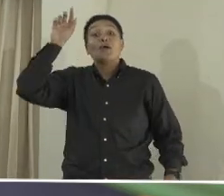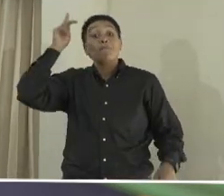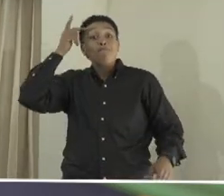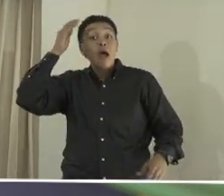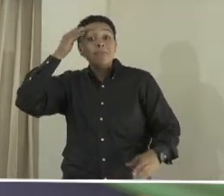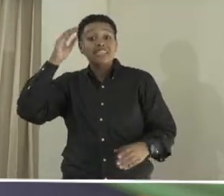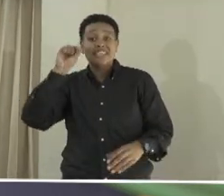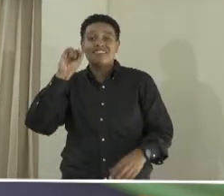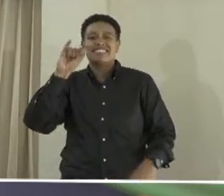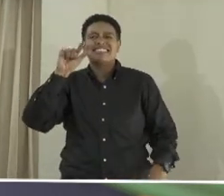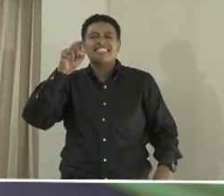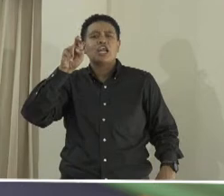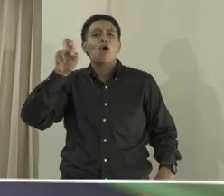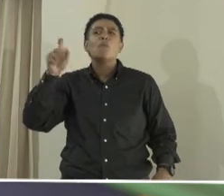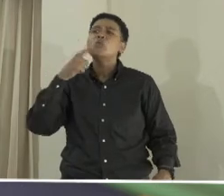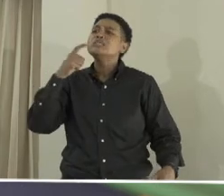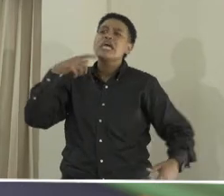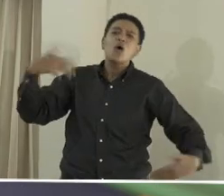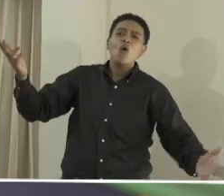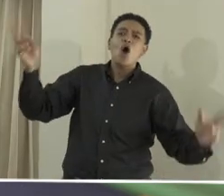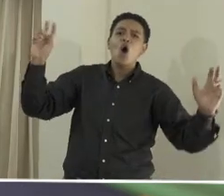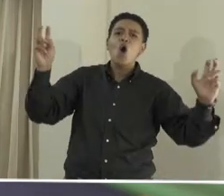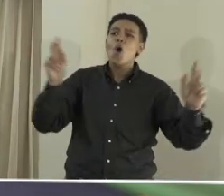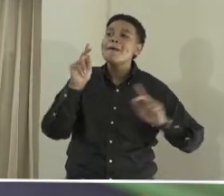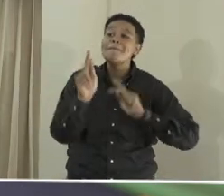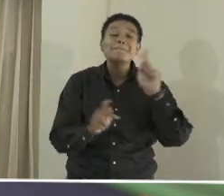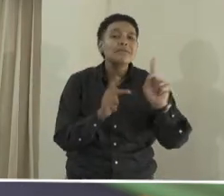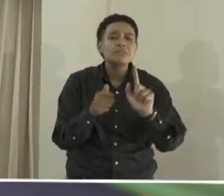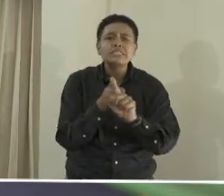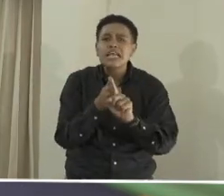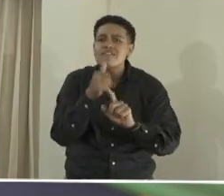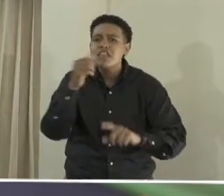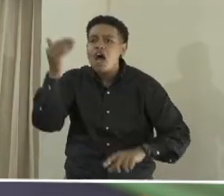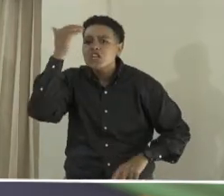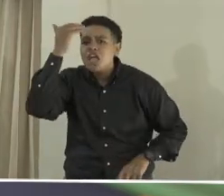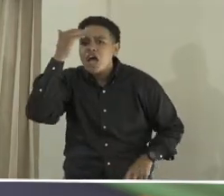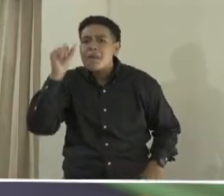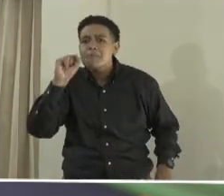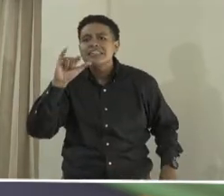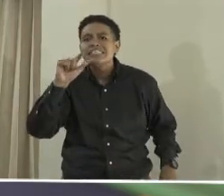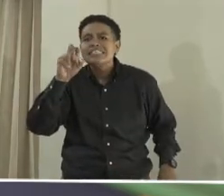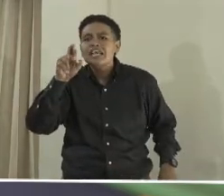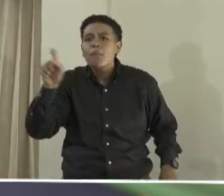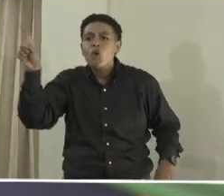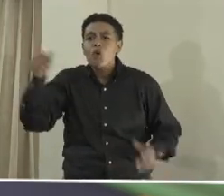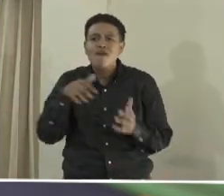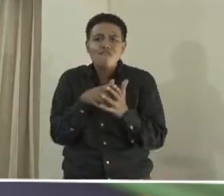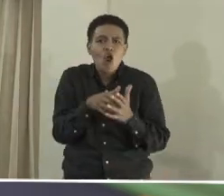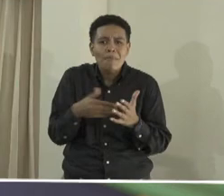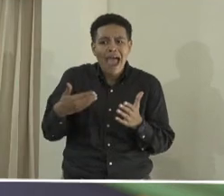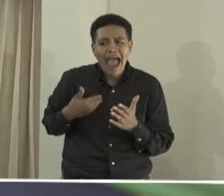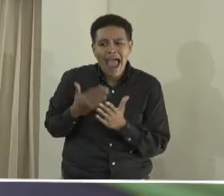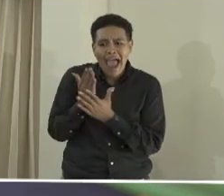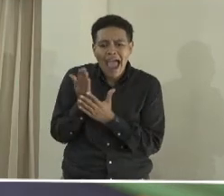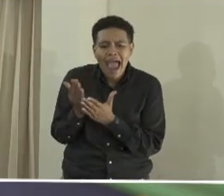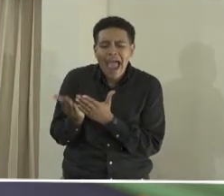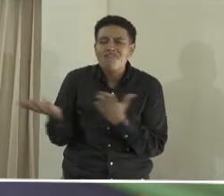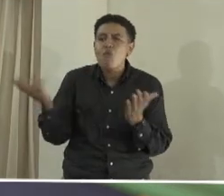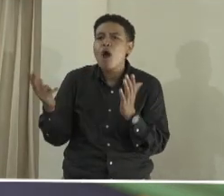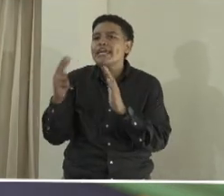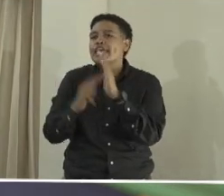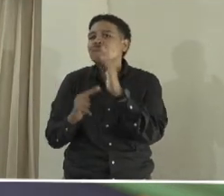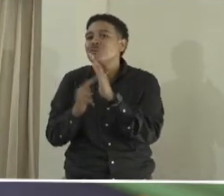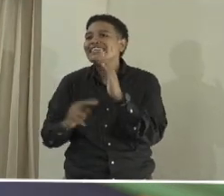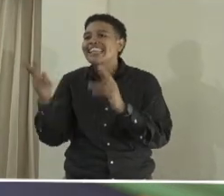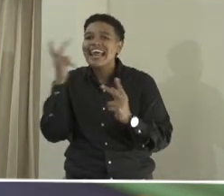Singapore, said, and I quote, "People are not aware of Singapore's vulnerabilities. What they read and